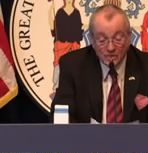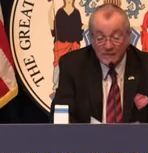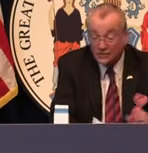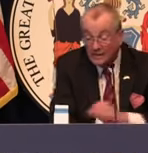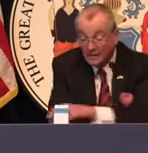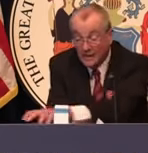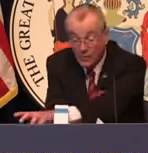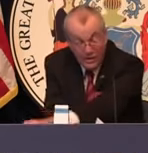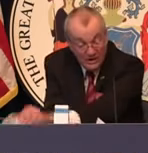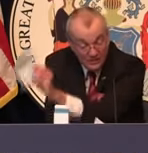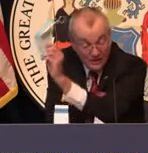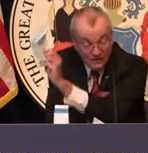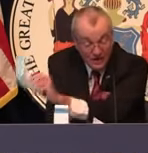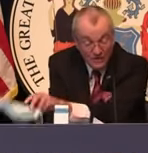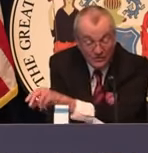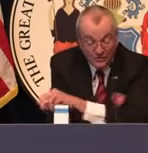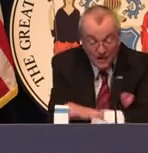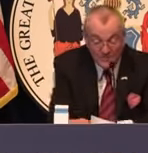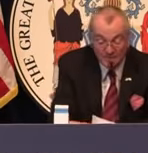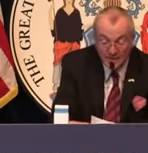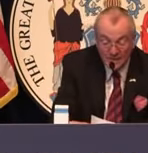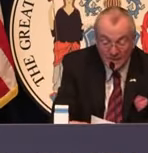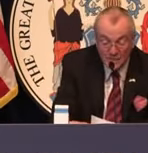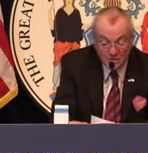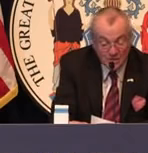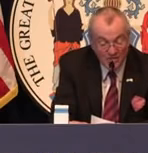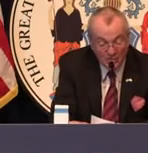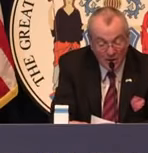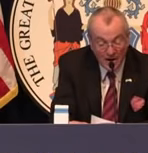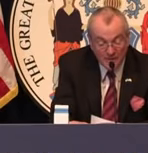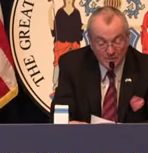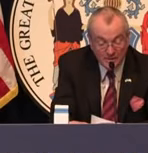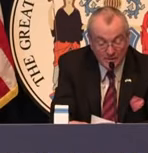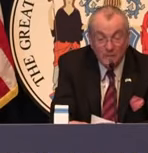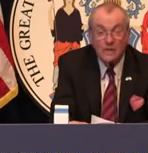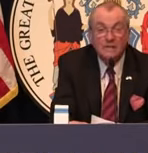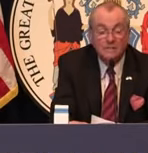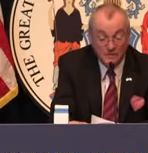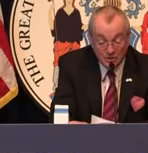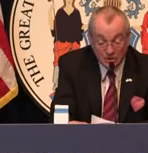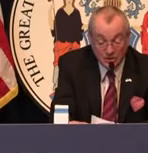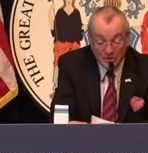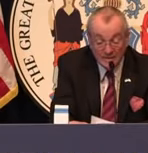of our routines, like wearing face coverings, is having. As we see from our hospital